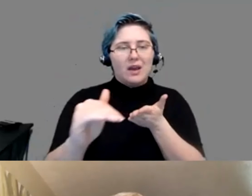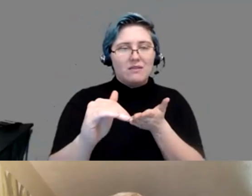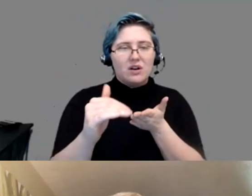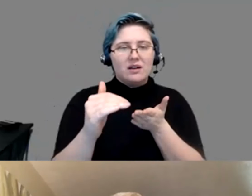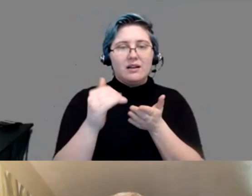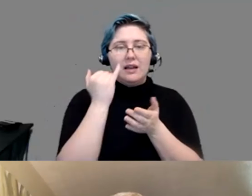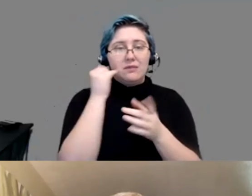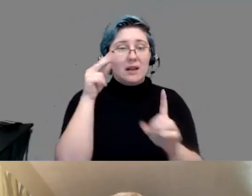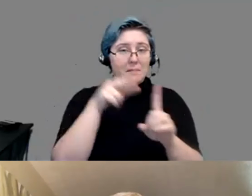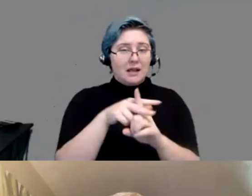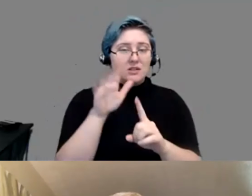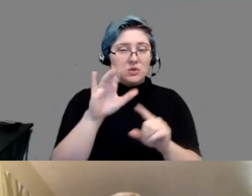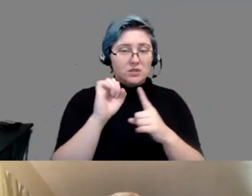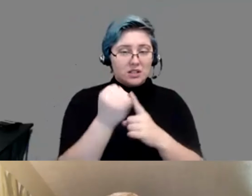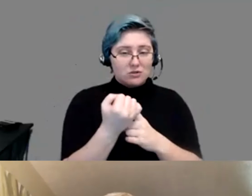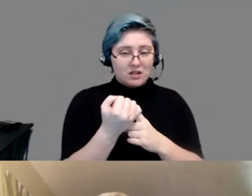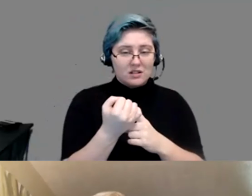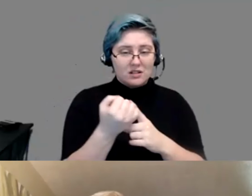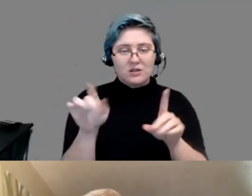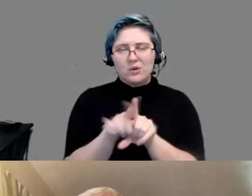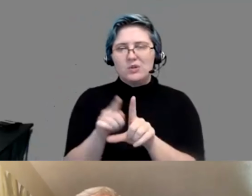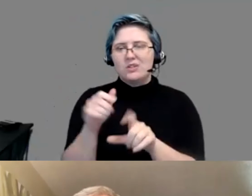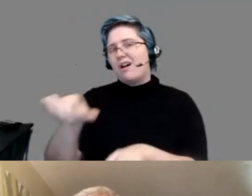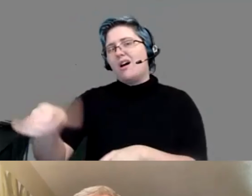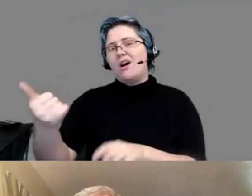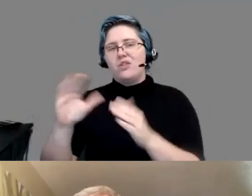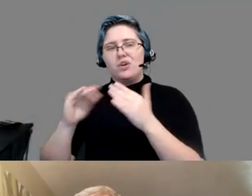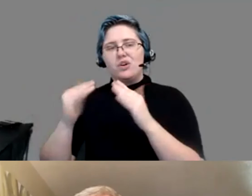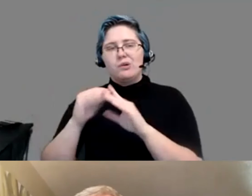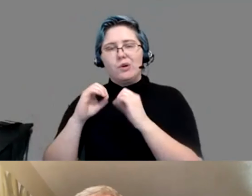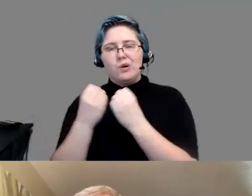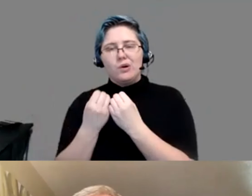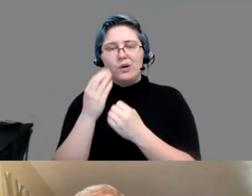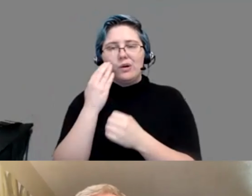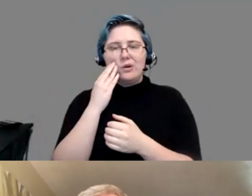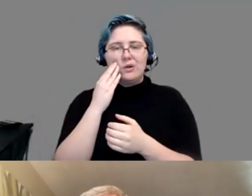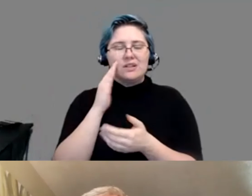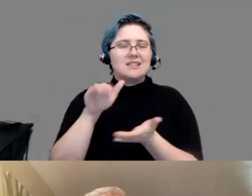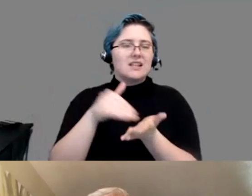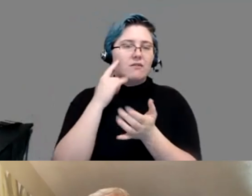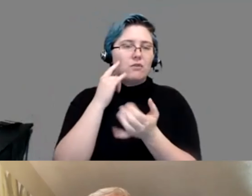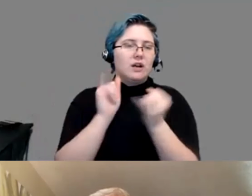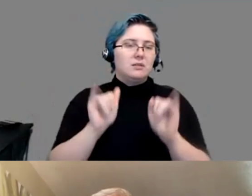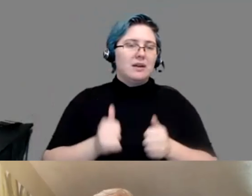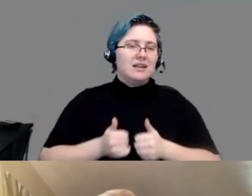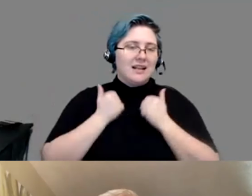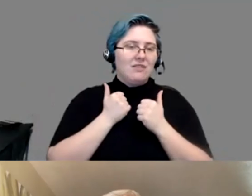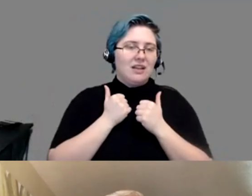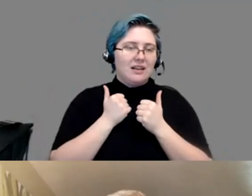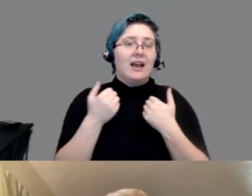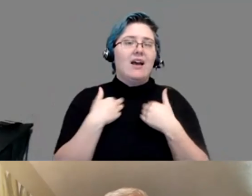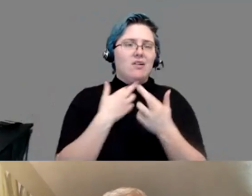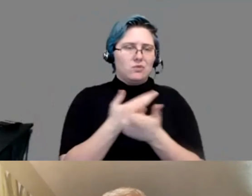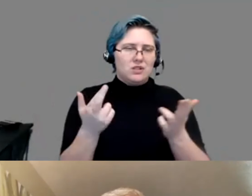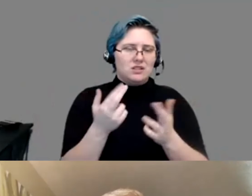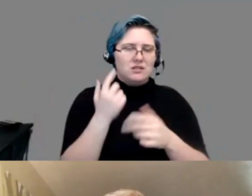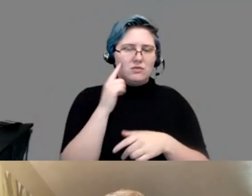and also from other community organizations like Centers for Independent Living would be resources where someone could